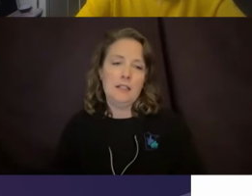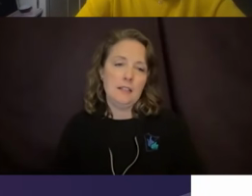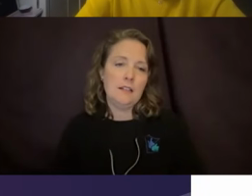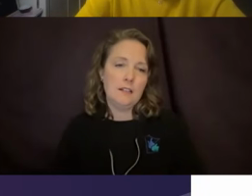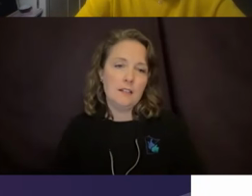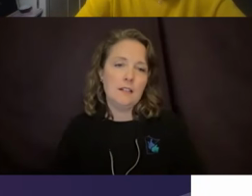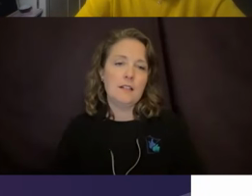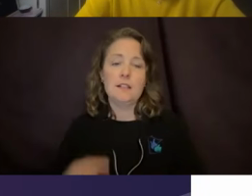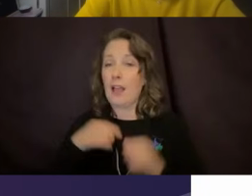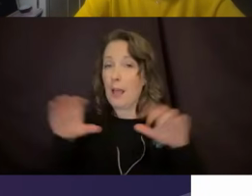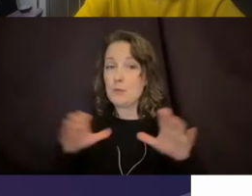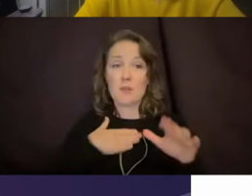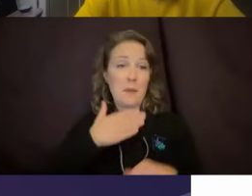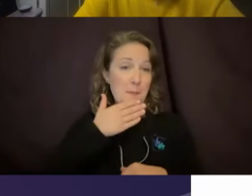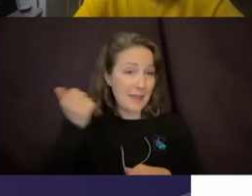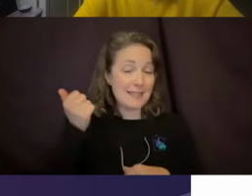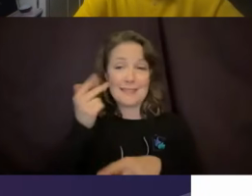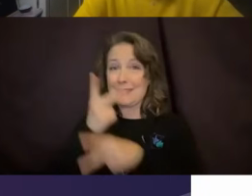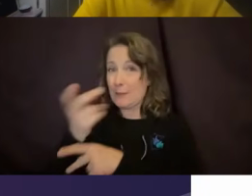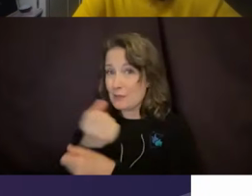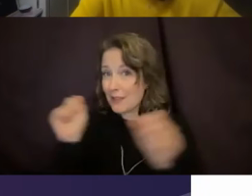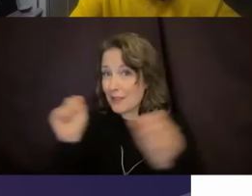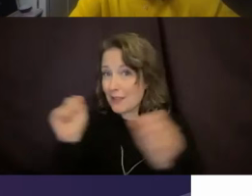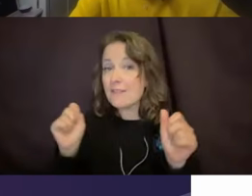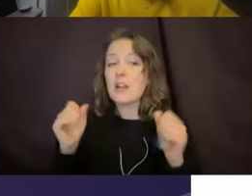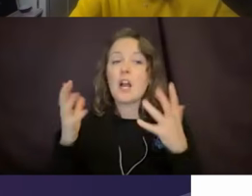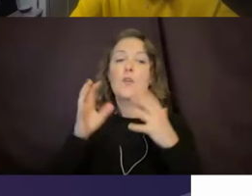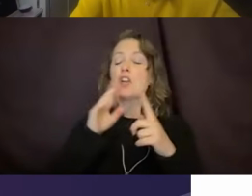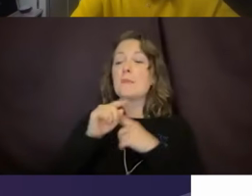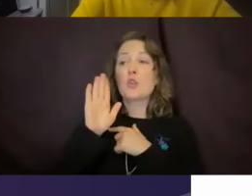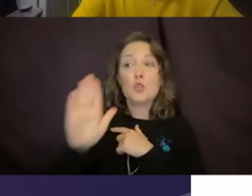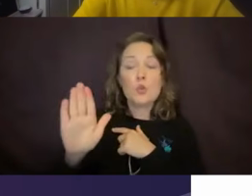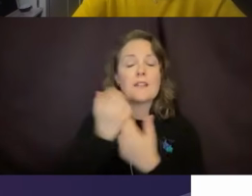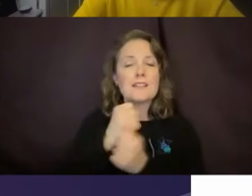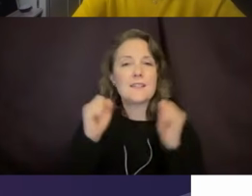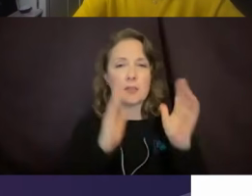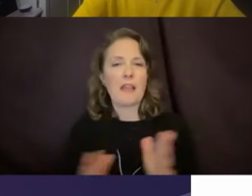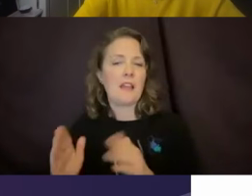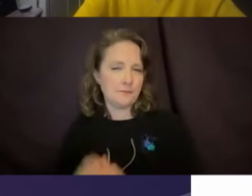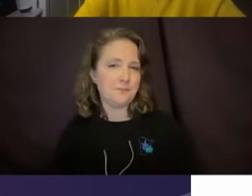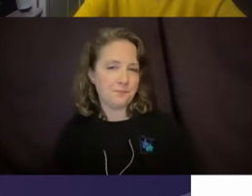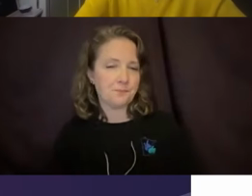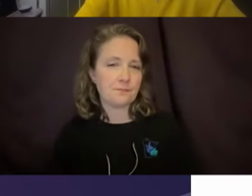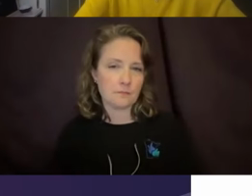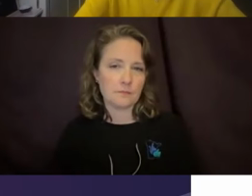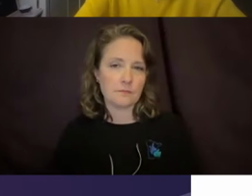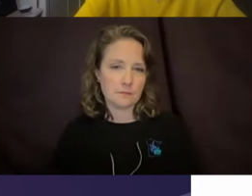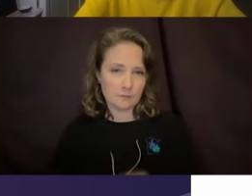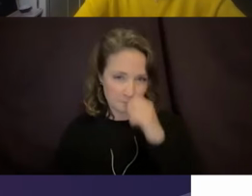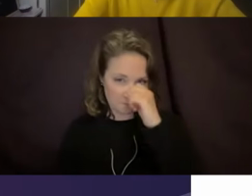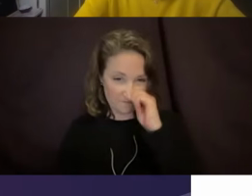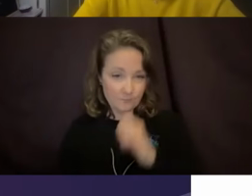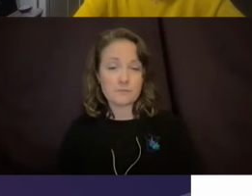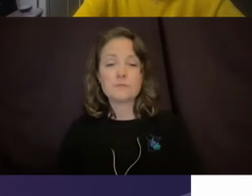I'm doing my best to keep you safe. Let's talk about your safety plan, things like that. If the